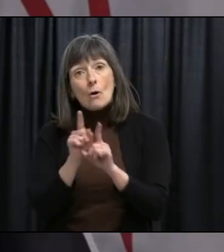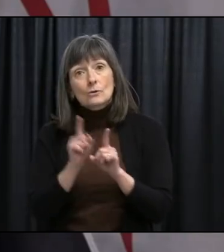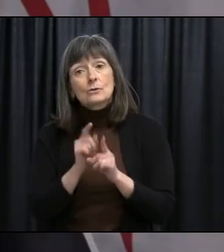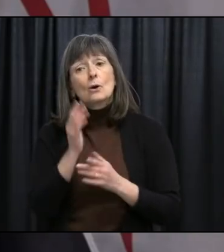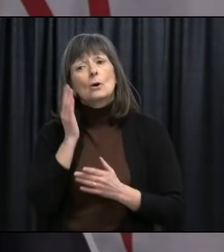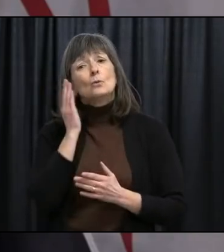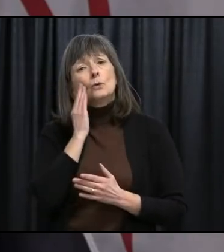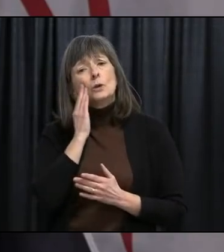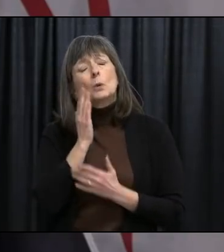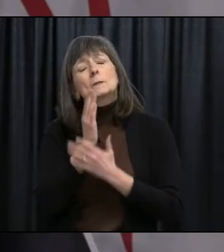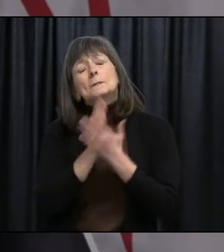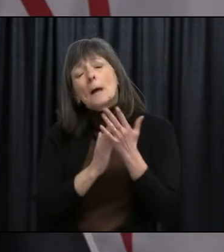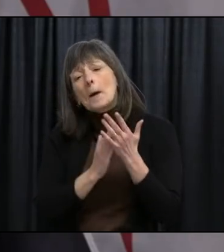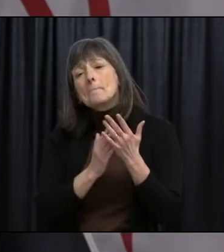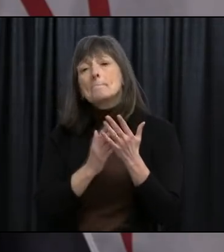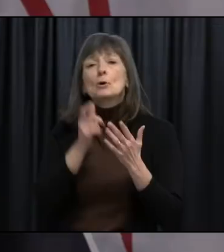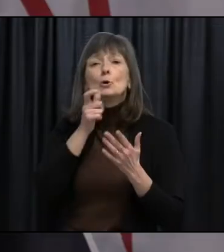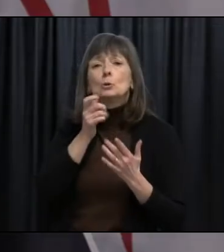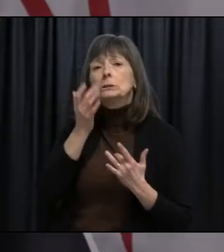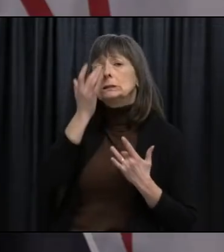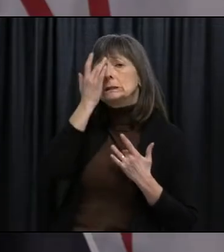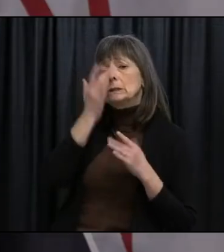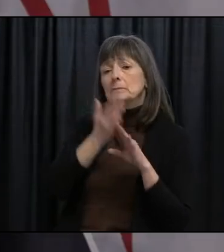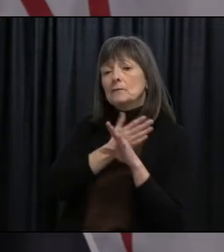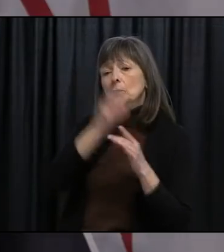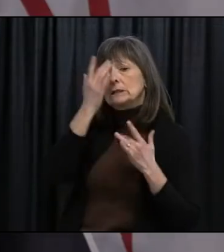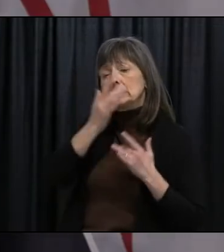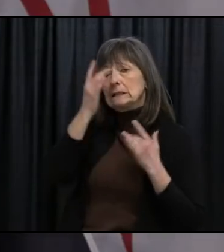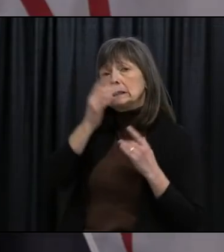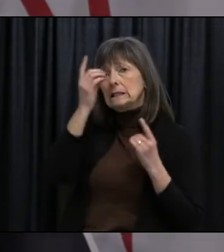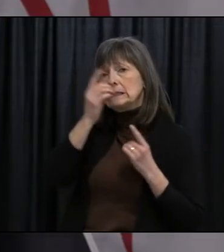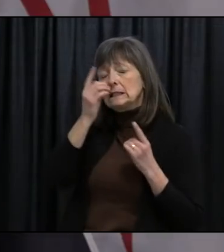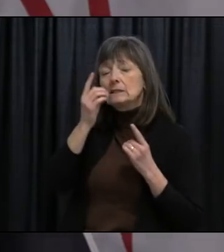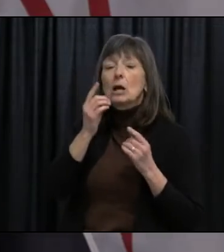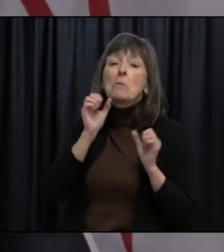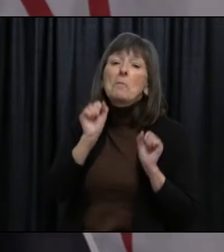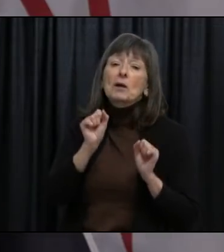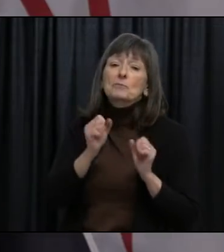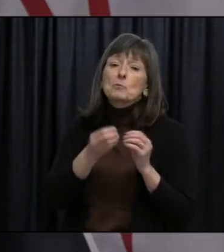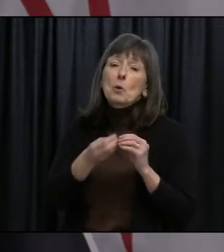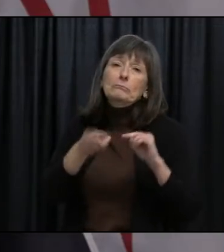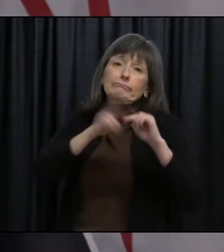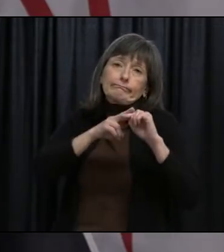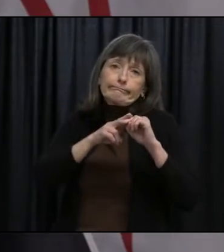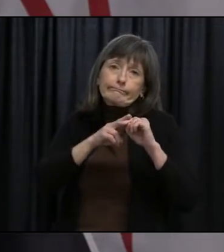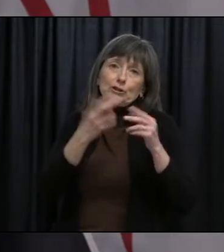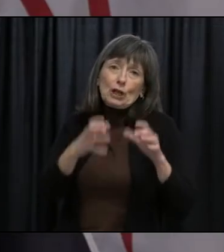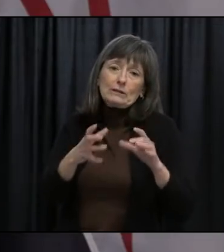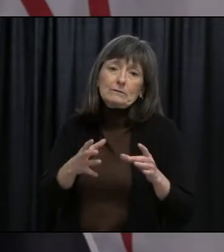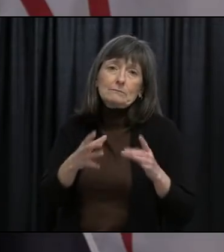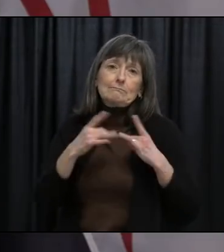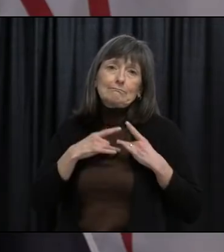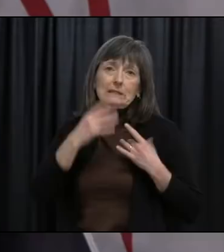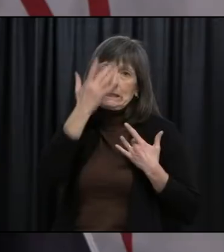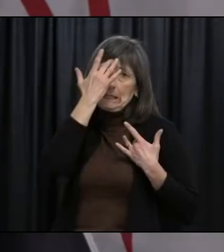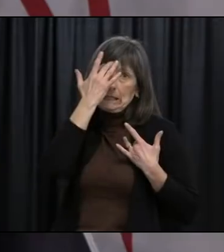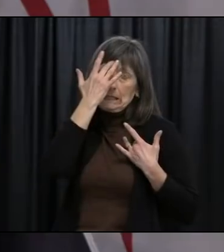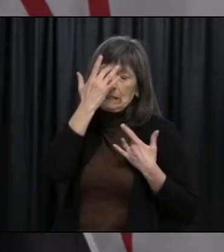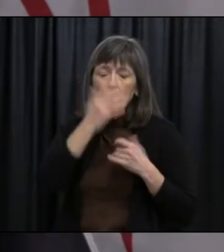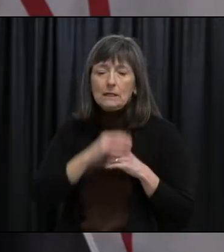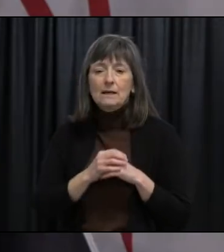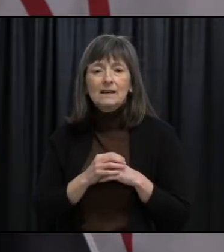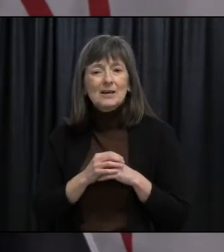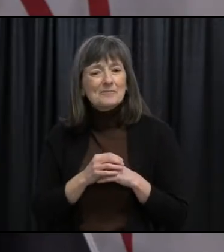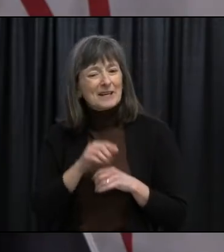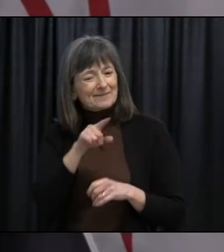may be at slightly higher risk as well of having severe disease. But really, it's hard to say, because each